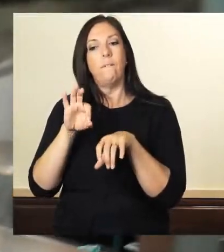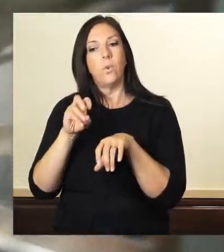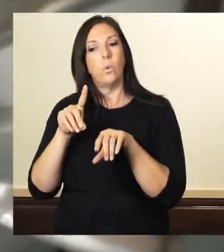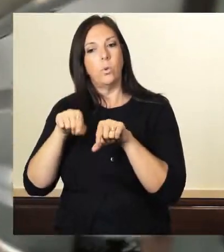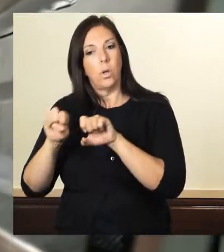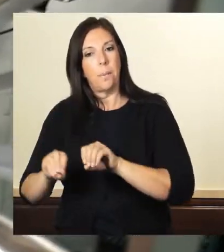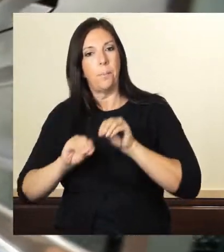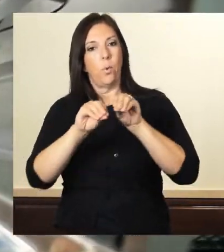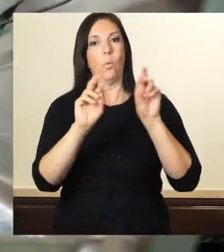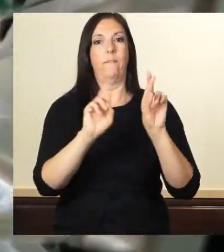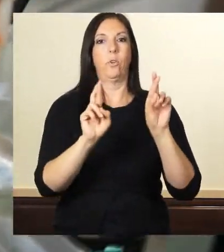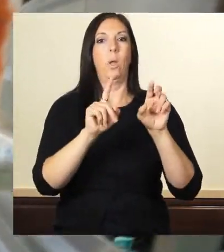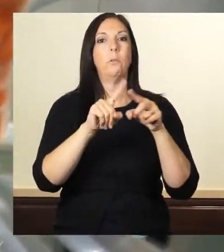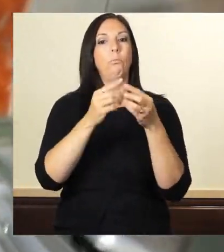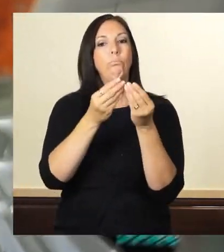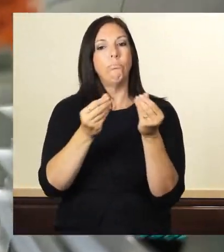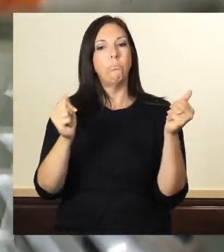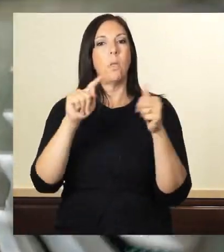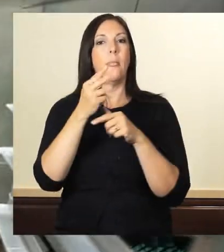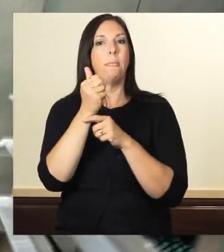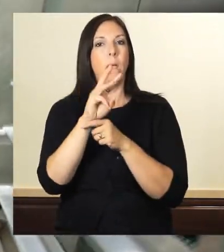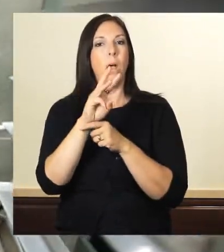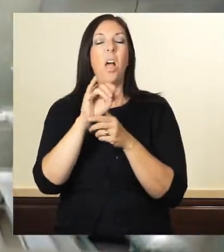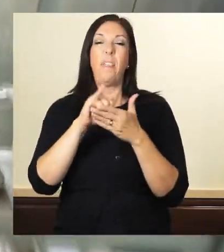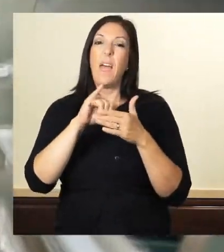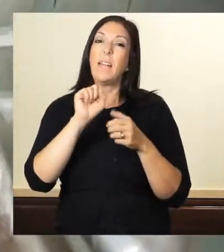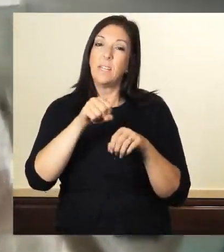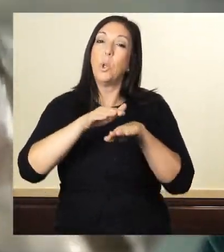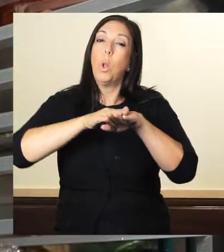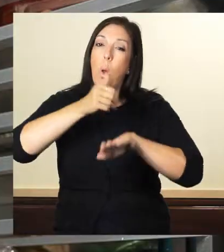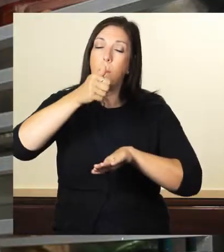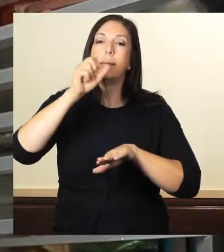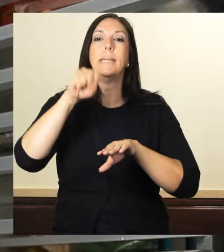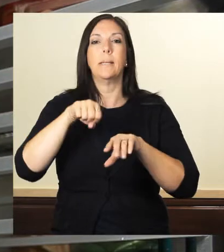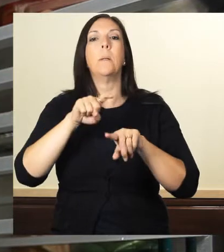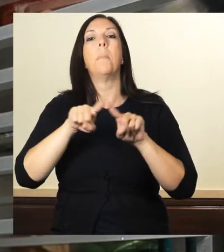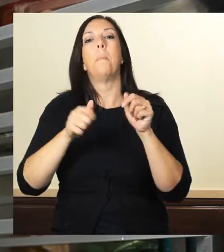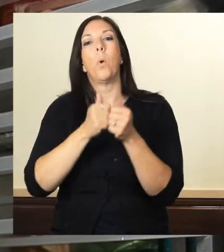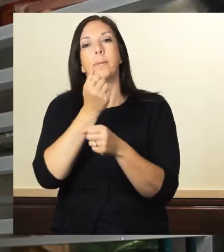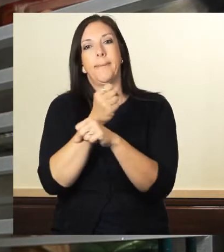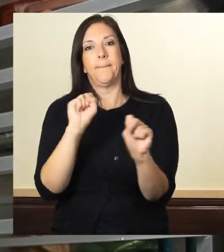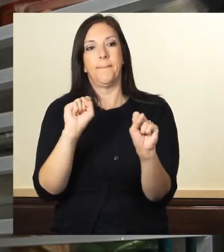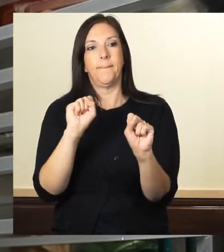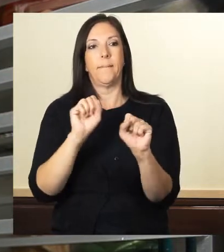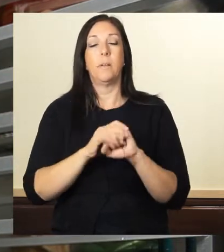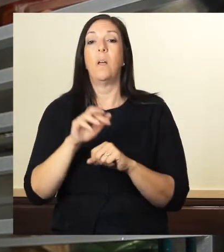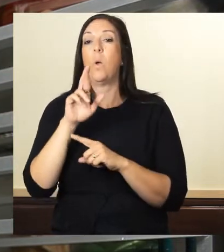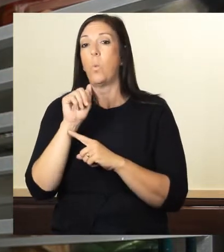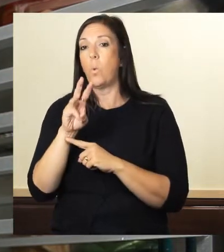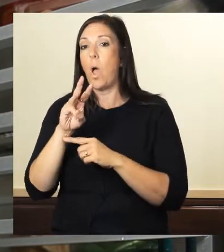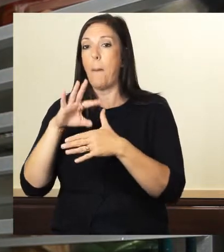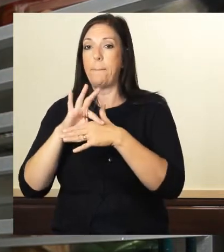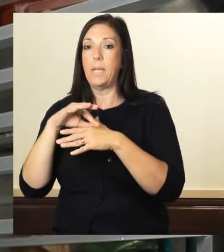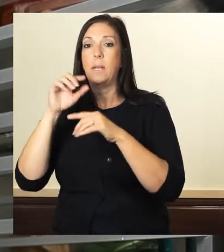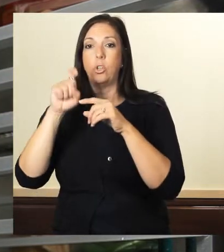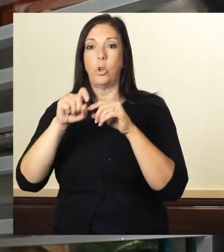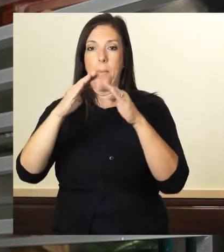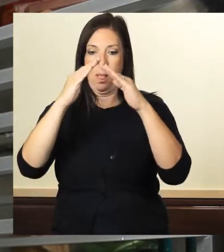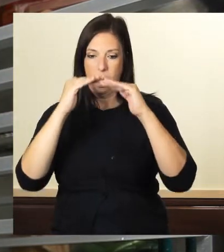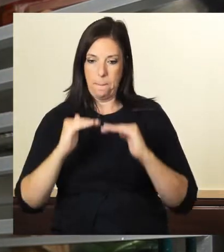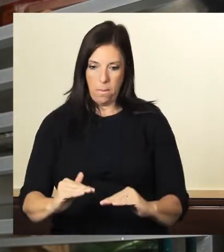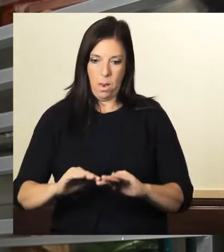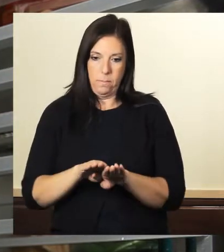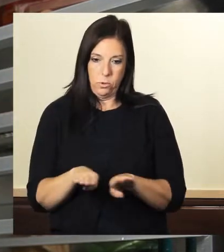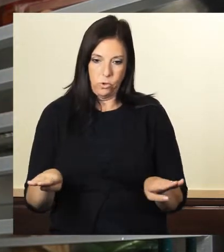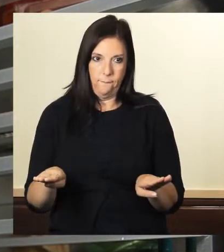until thawed. This is the slowest and safest method. Thaw raw meats on the bottom shelf or in a container to